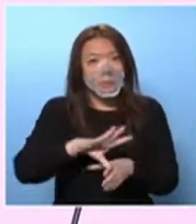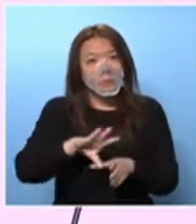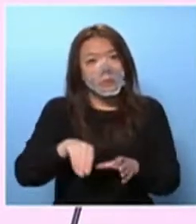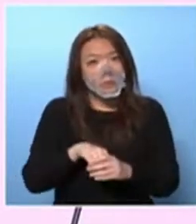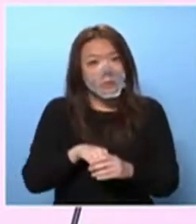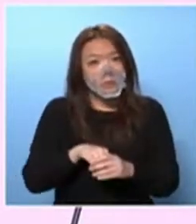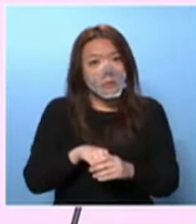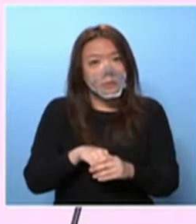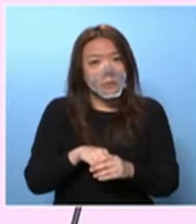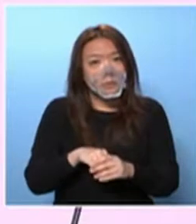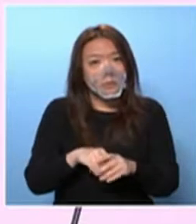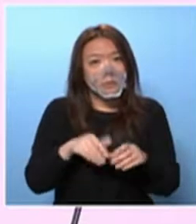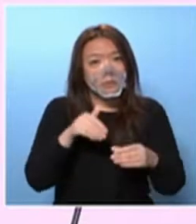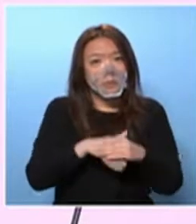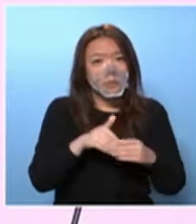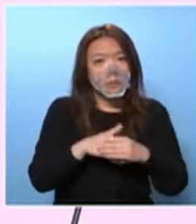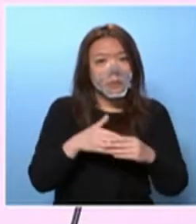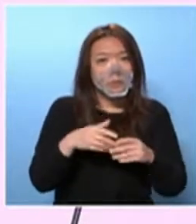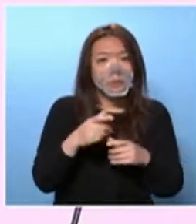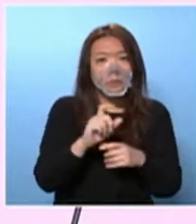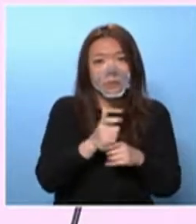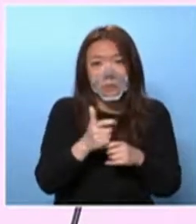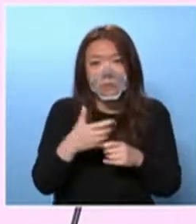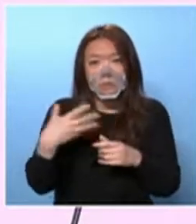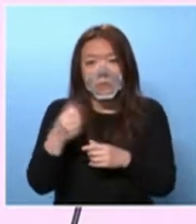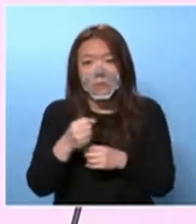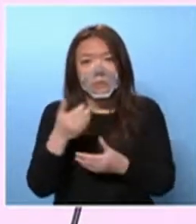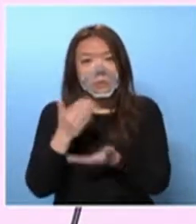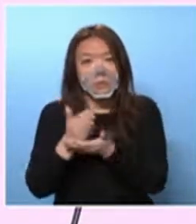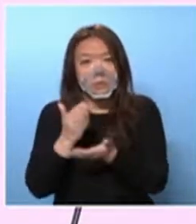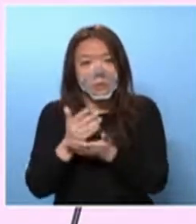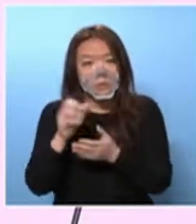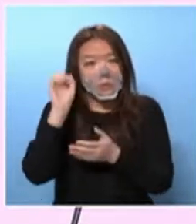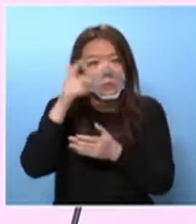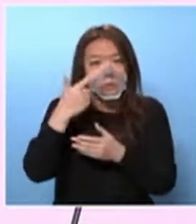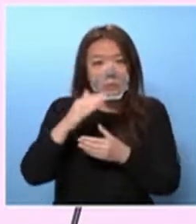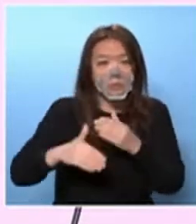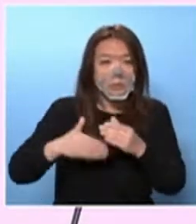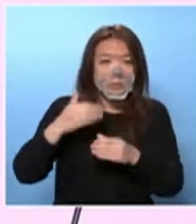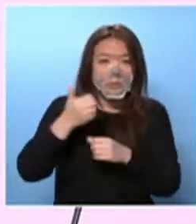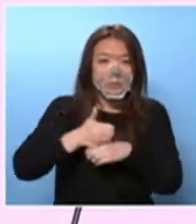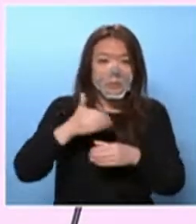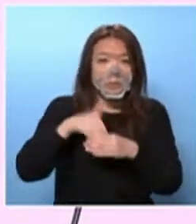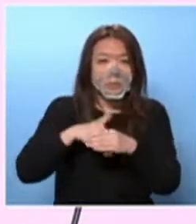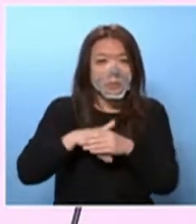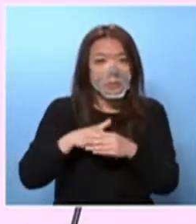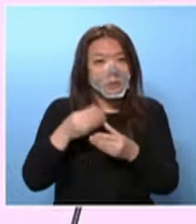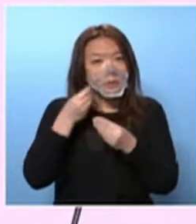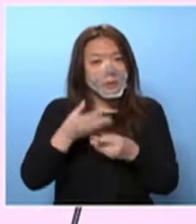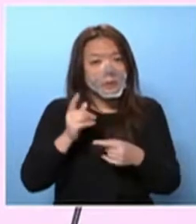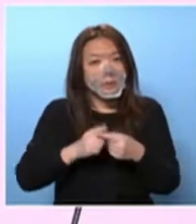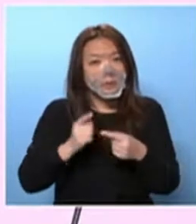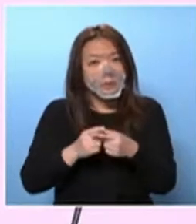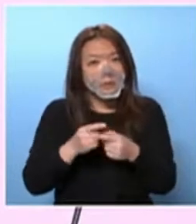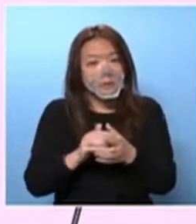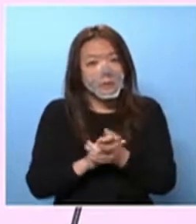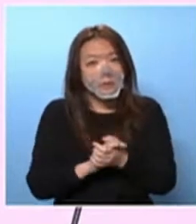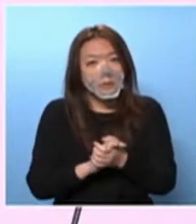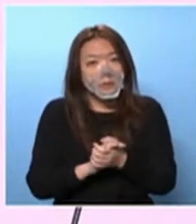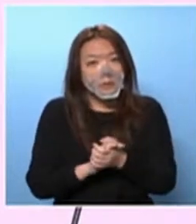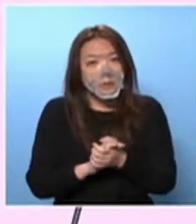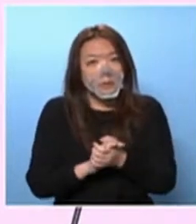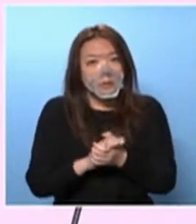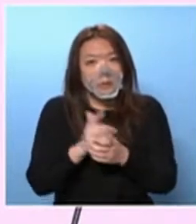to enhance the competitiveness of the Hong Kong market, including allowing emerging and innovative enterprises with weighted voting rights